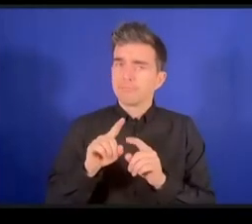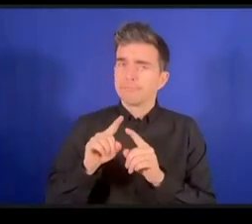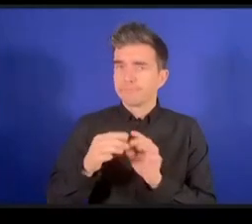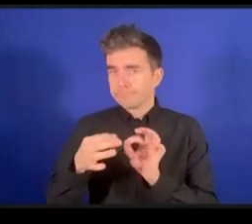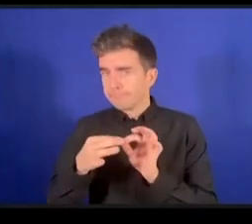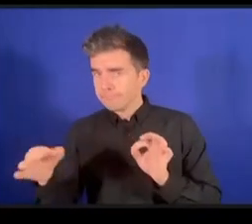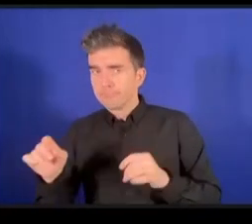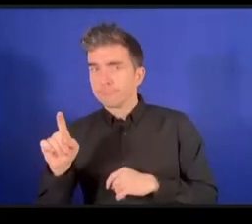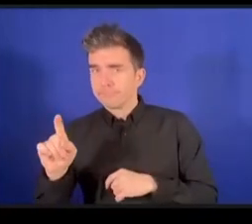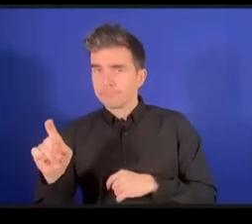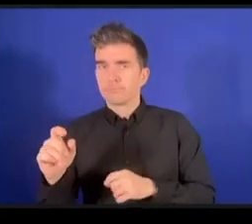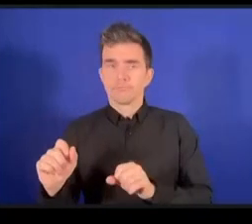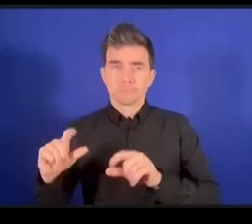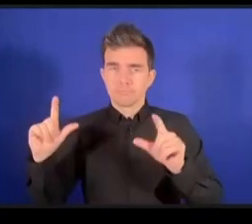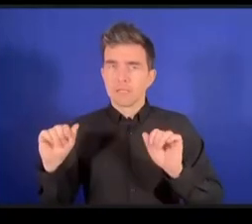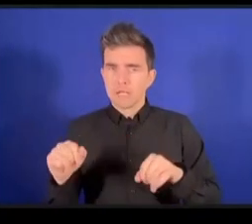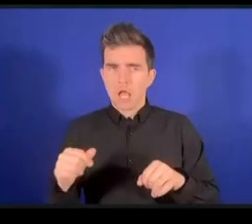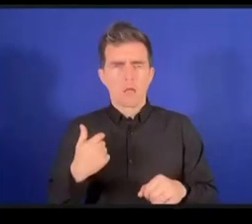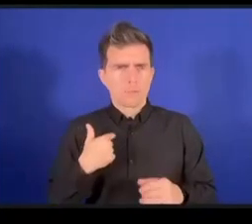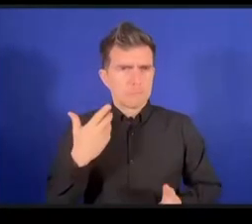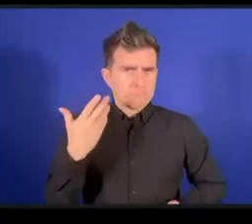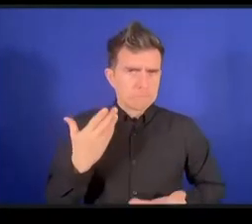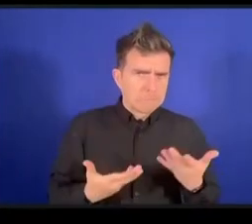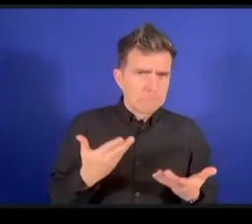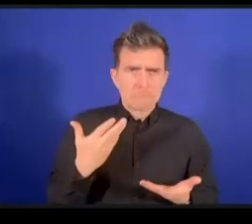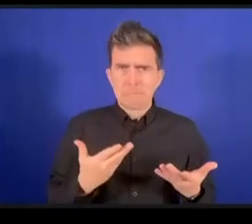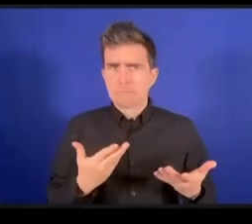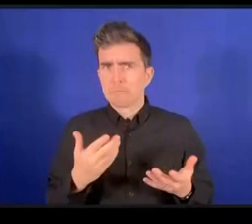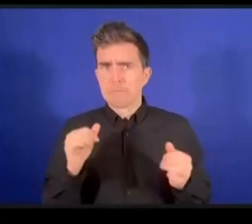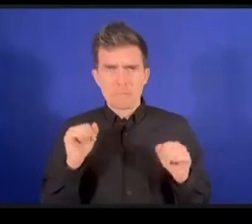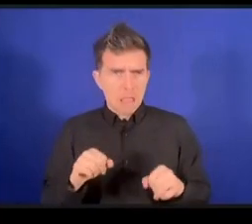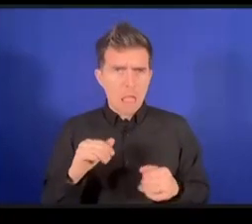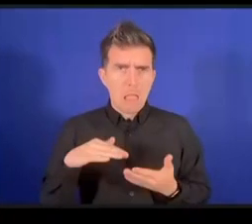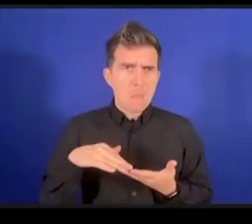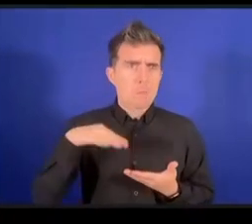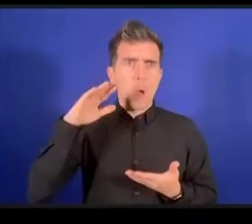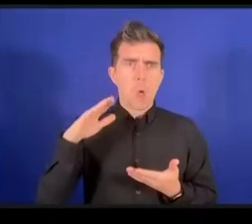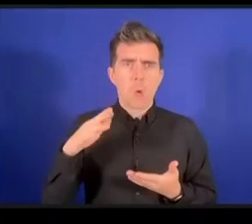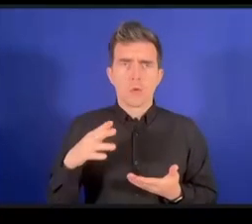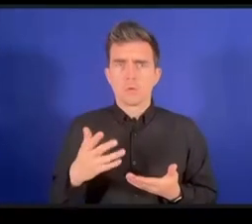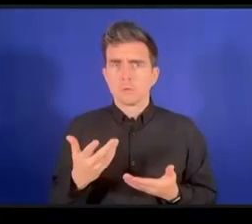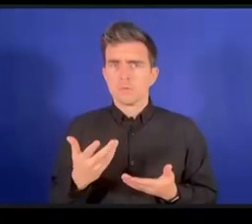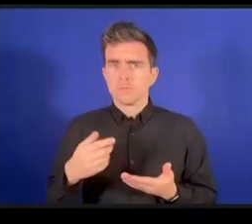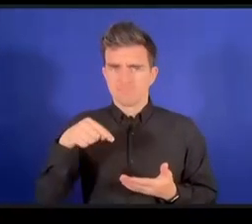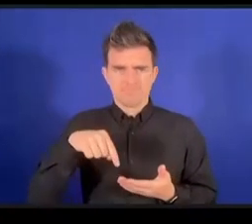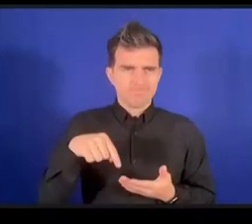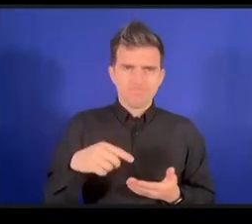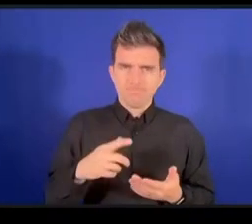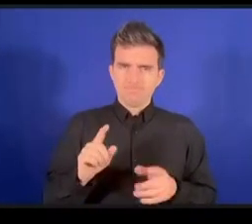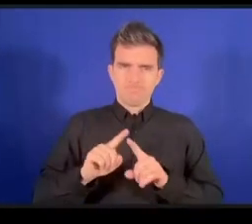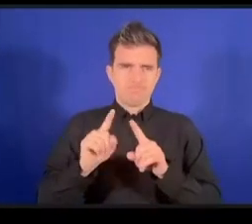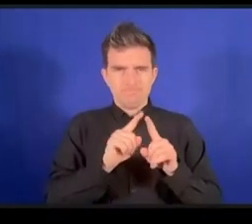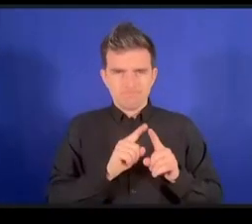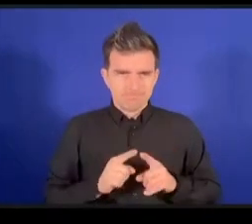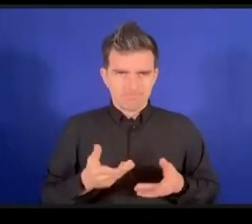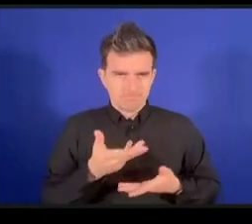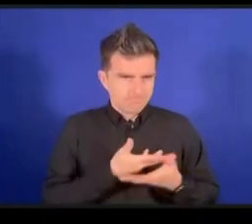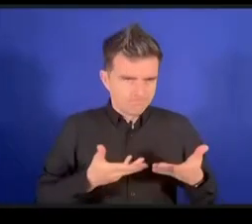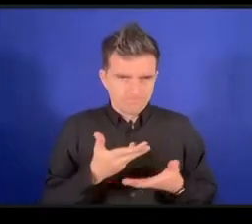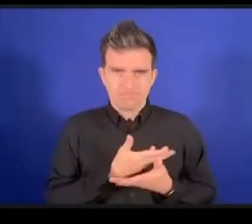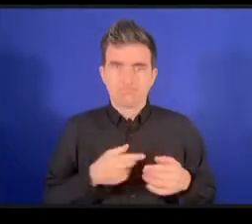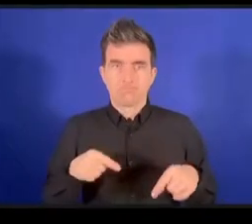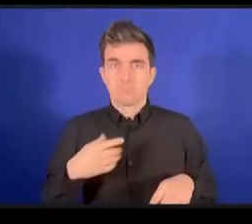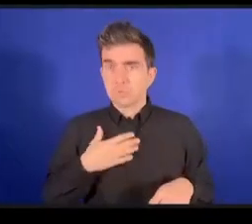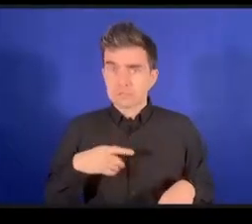further Dynamic Coalitions in the room who want to take the floor for their 90 seconds. If you are so,